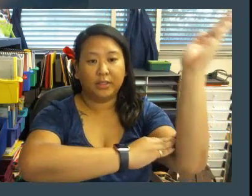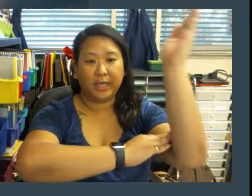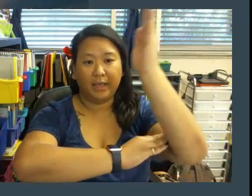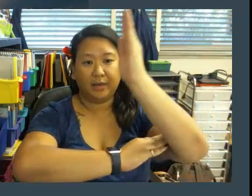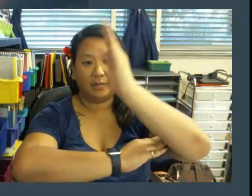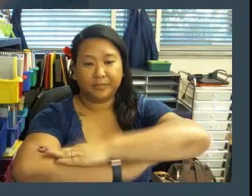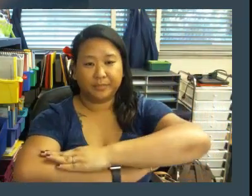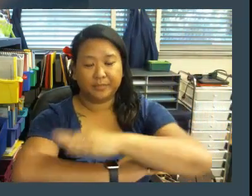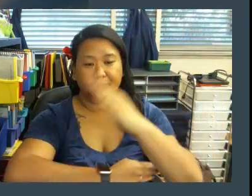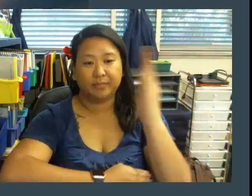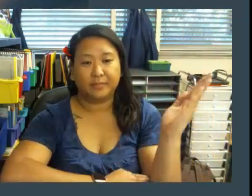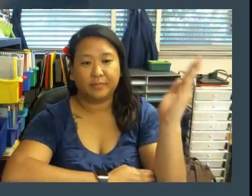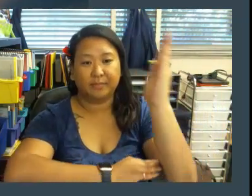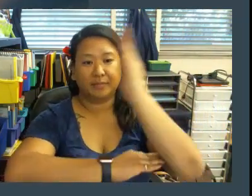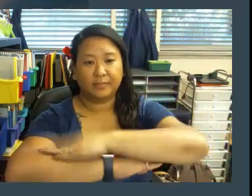All day.